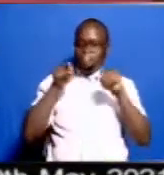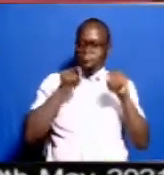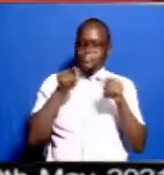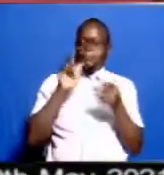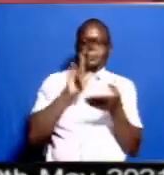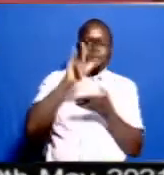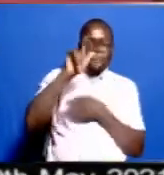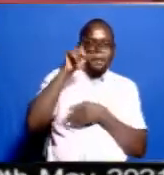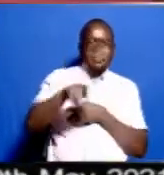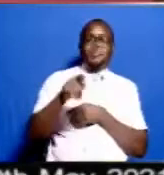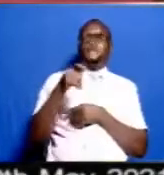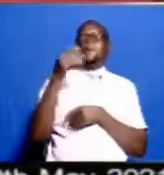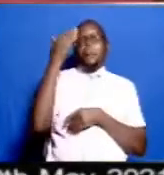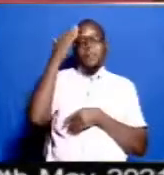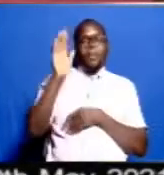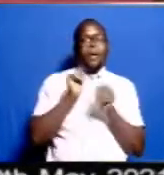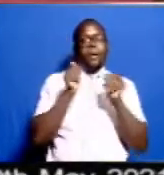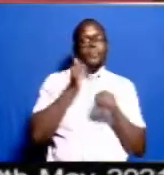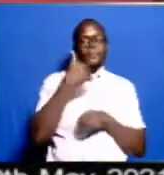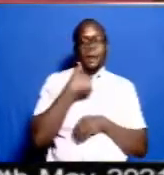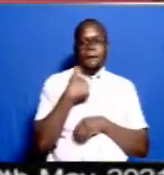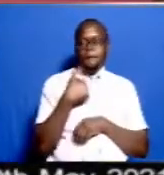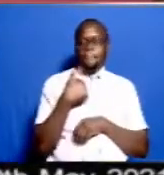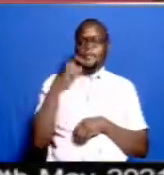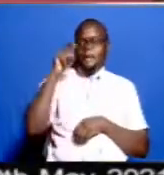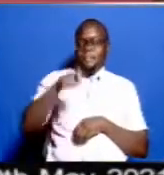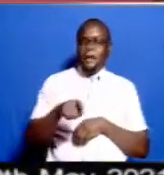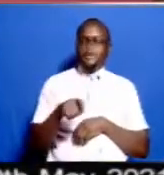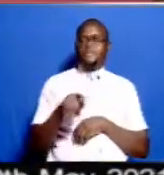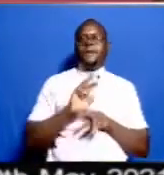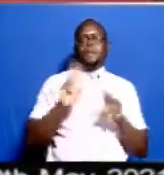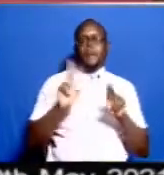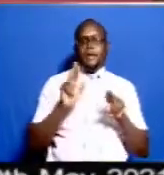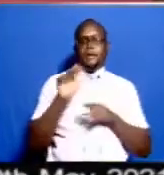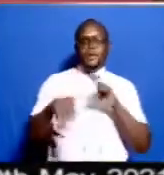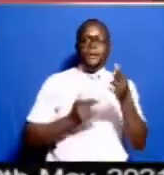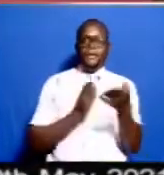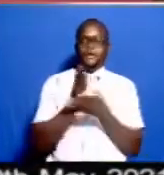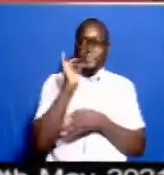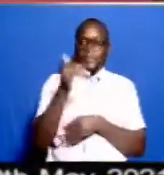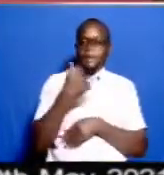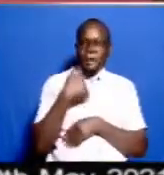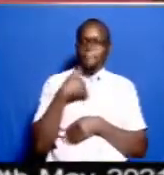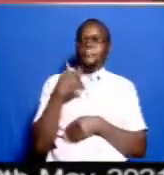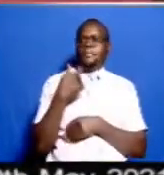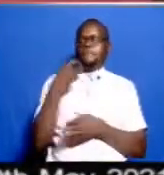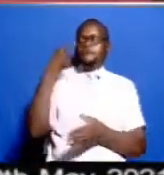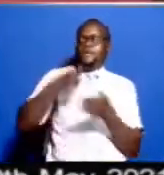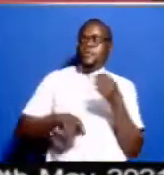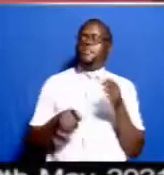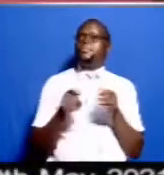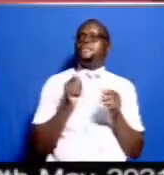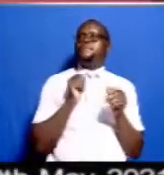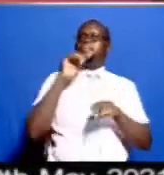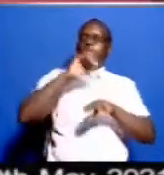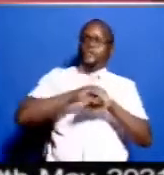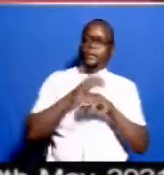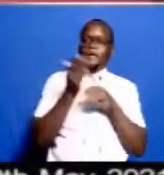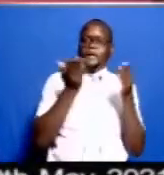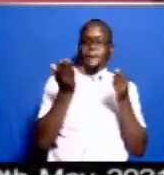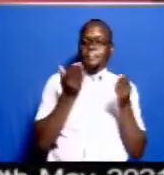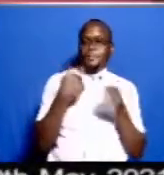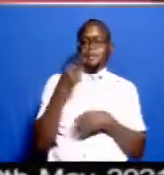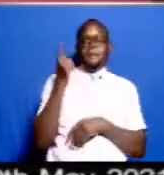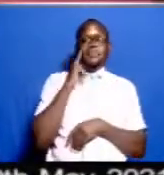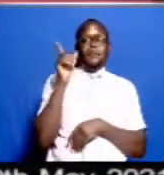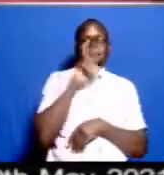airline and you've got competition. So you have to also style up and ensure that you have the prices that are right and the service that is right. Because I have